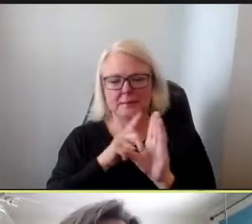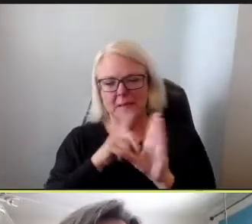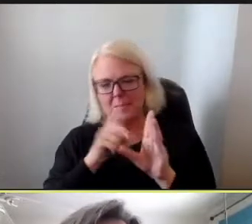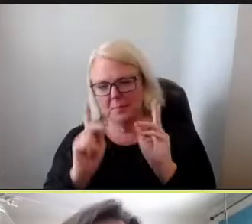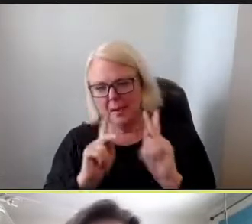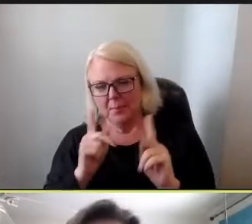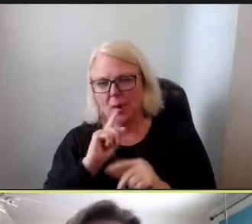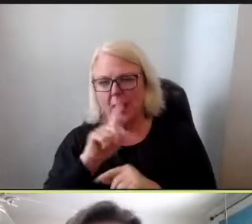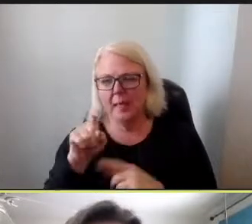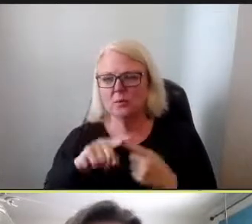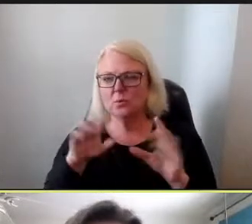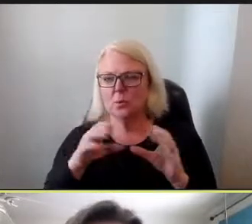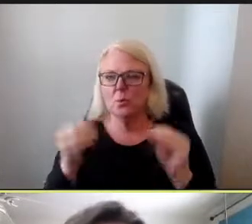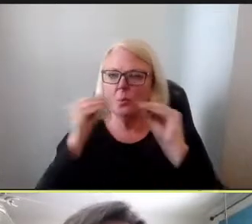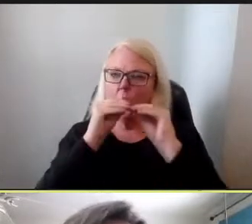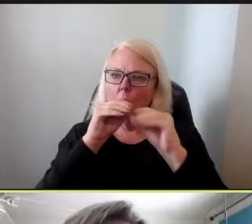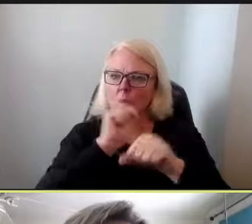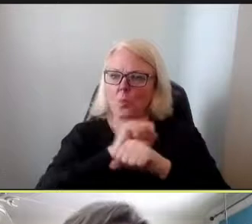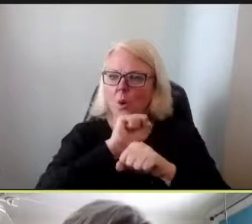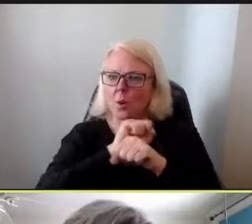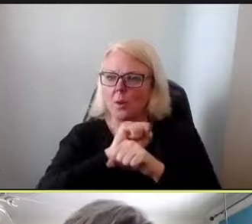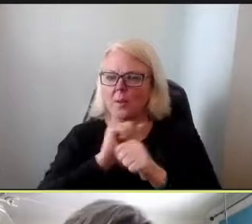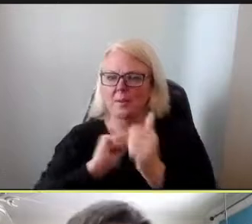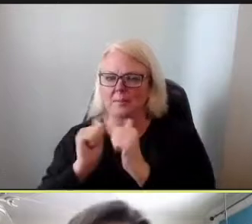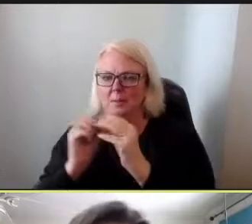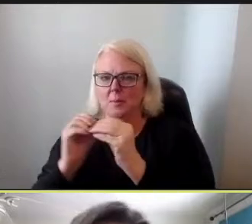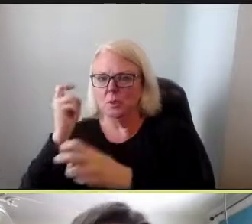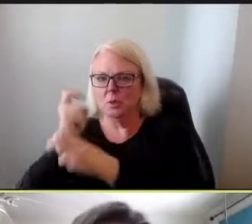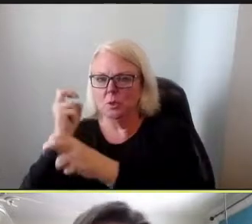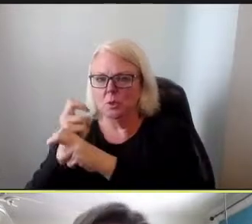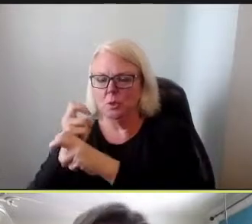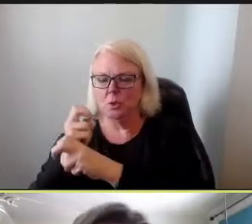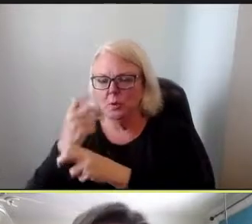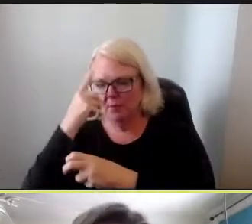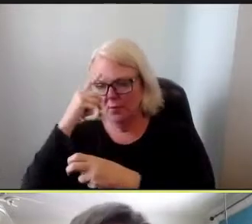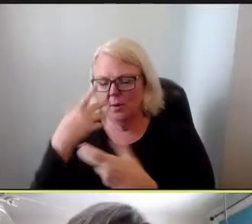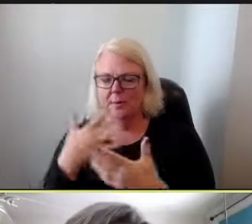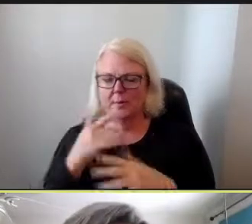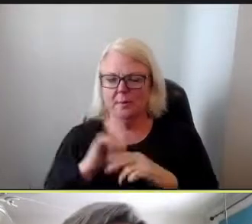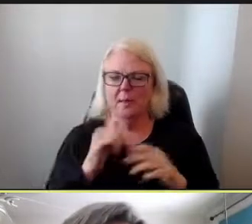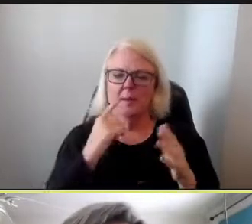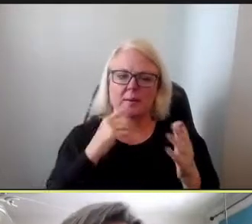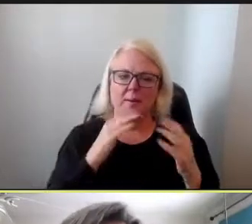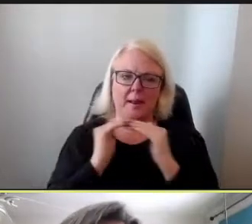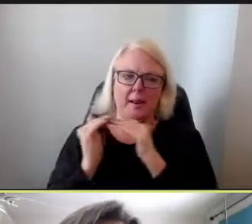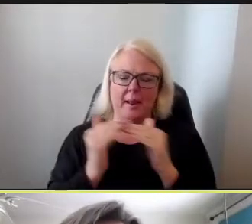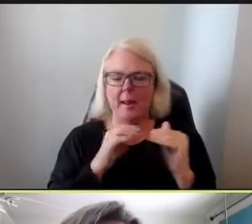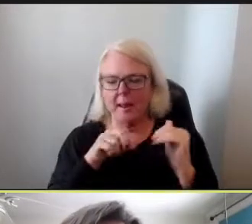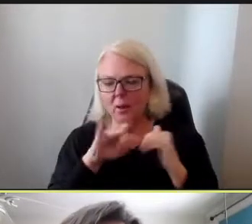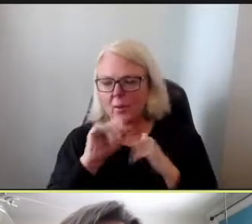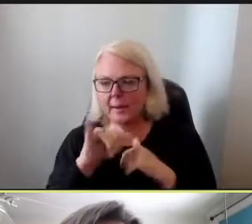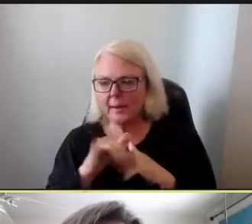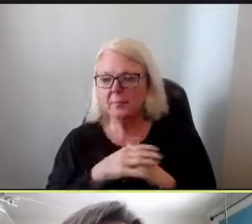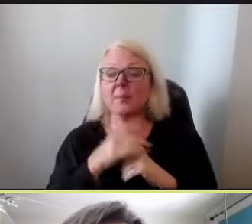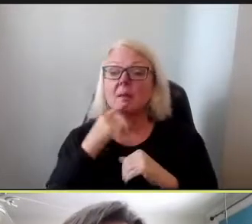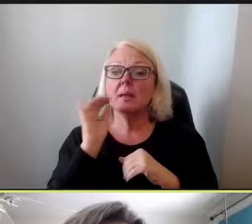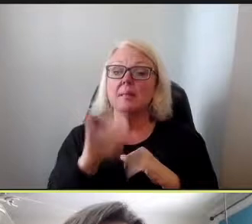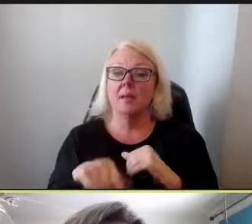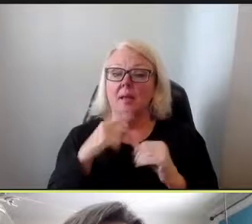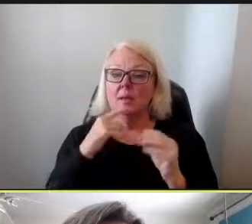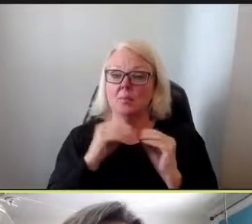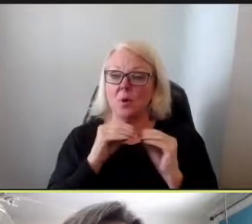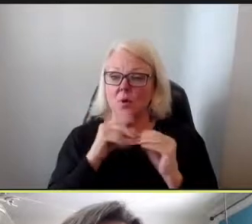being asked to do yet more work and compete harder in the name of redressing inequity. Furthermore, in this